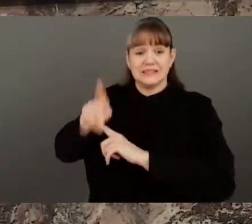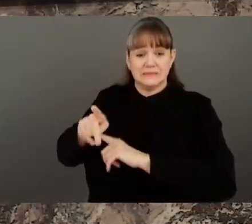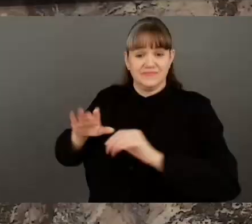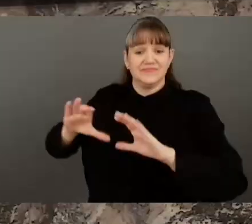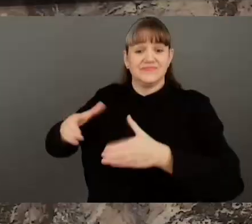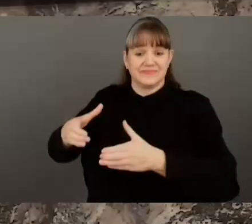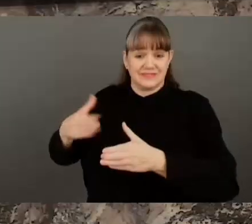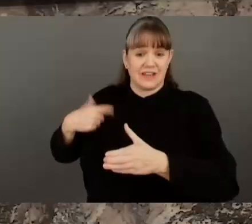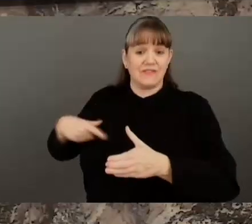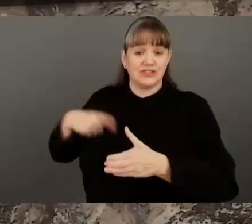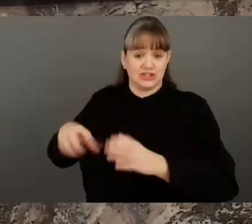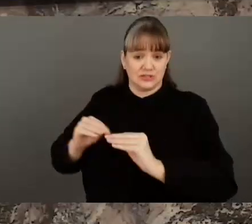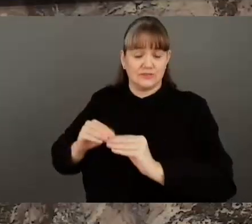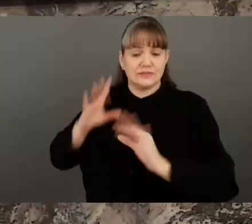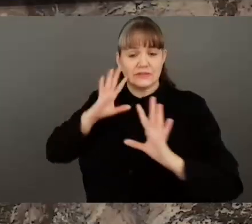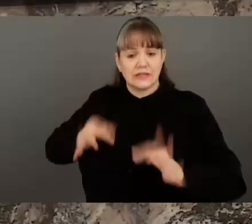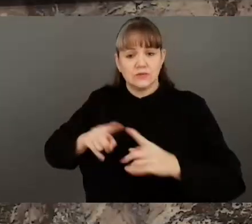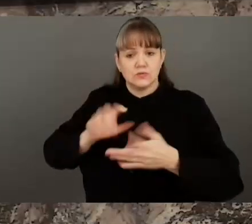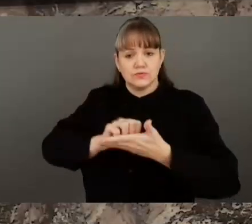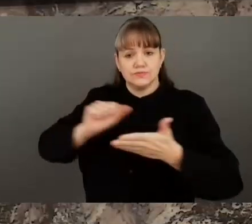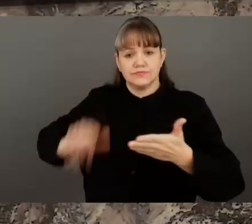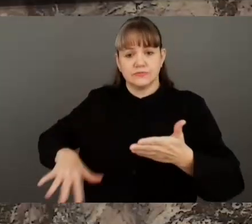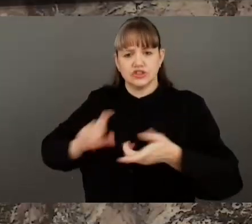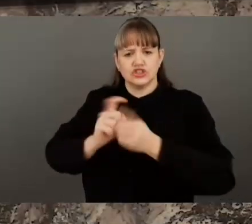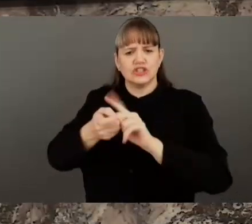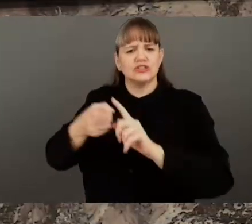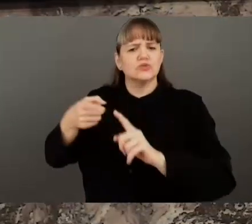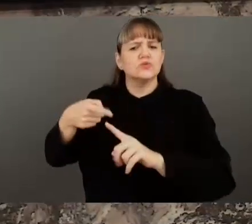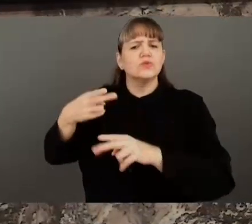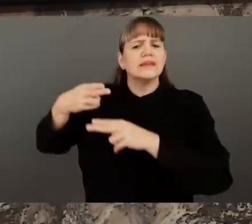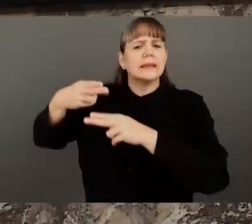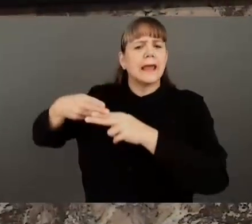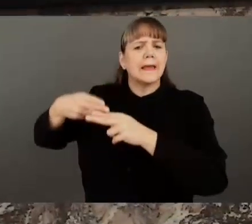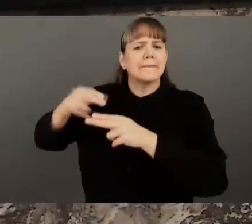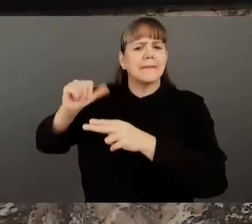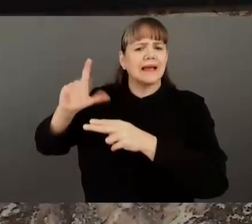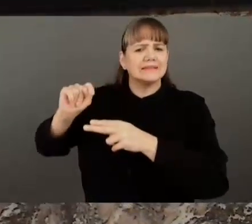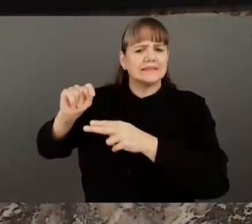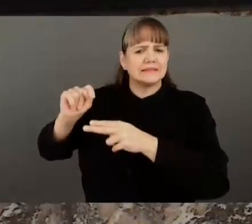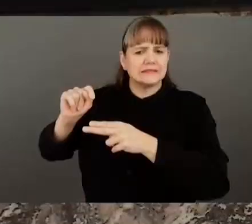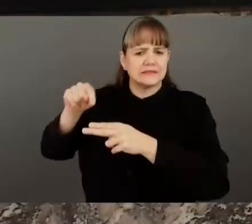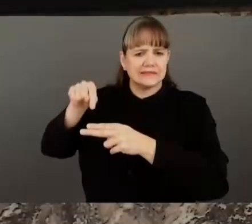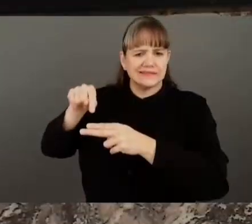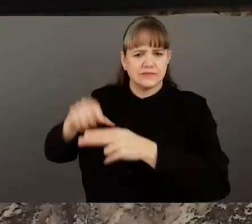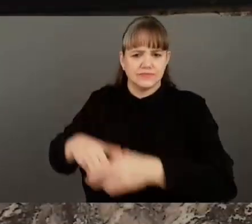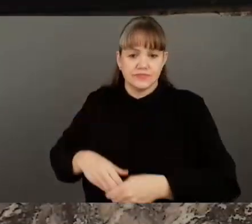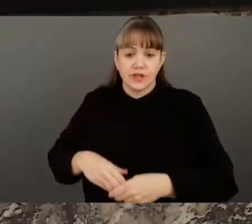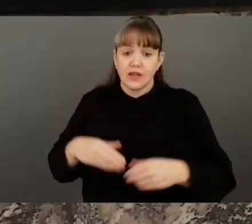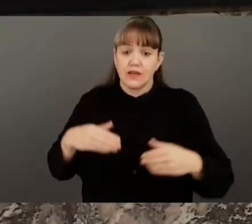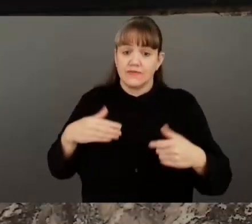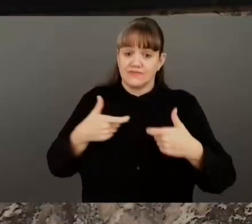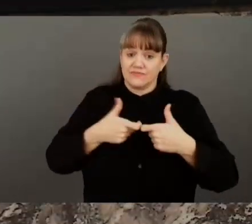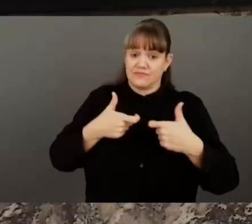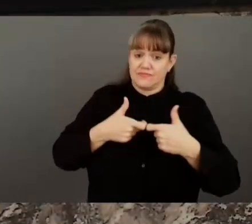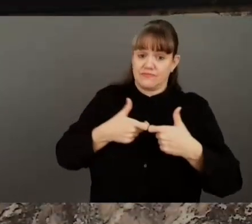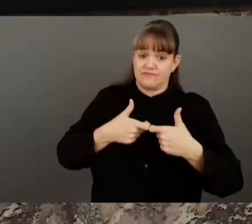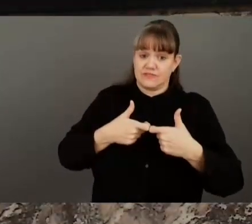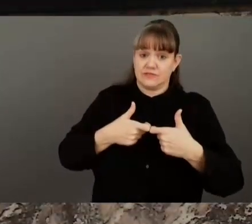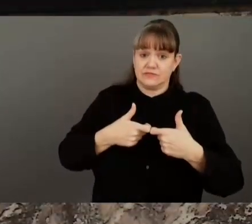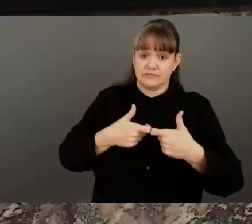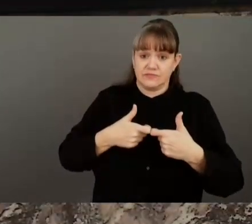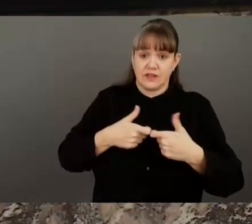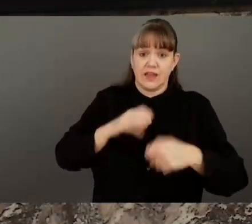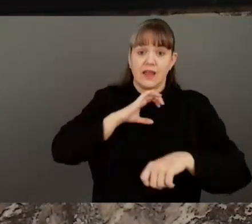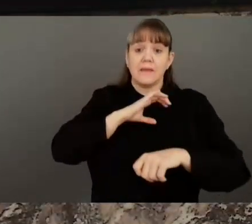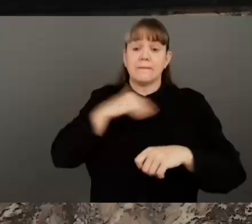to the Name Act. When defending his own bill, the Minister of Energy said, quote, allowing dangerous offenders to hide their